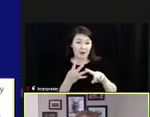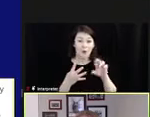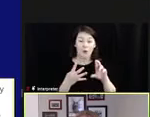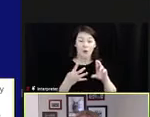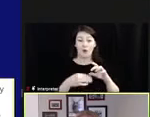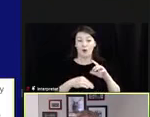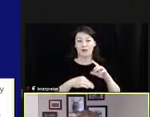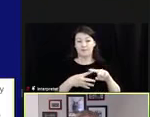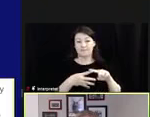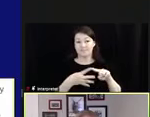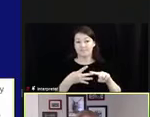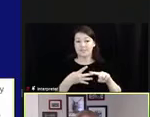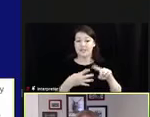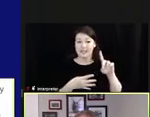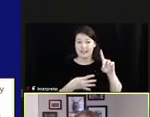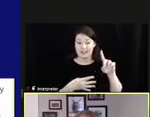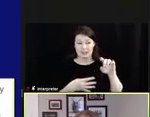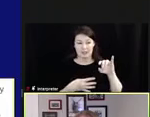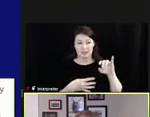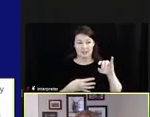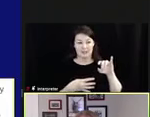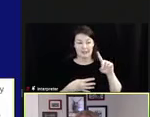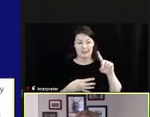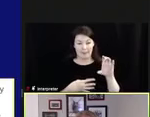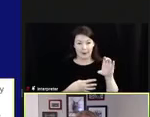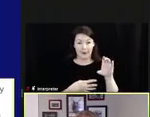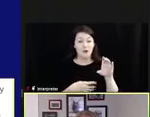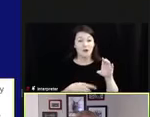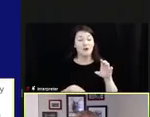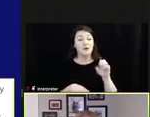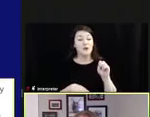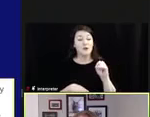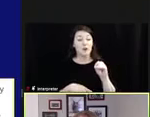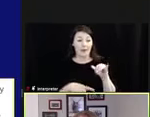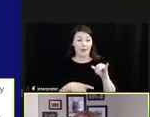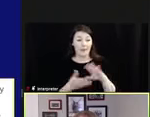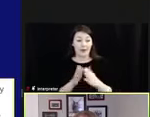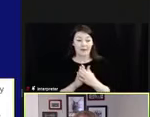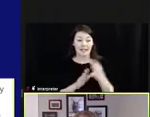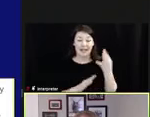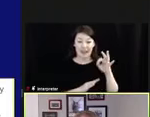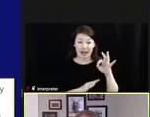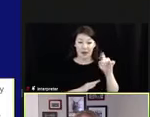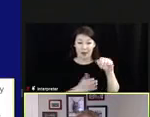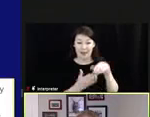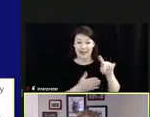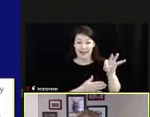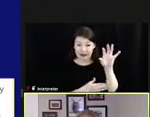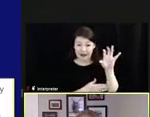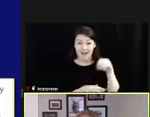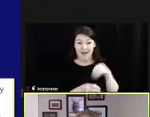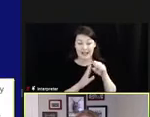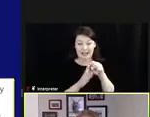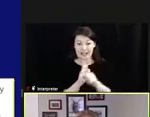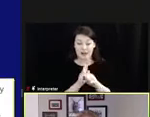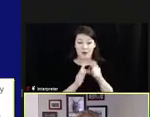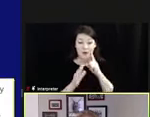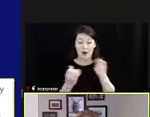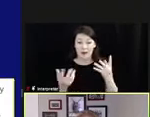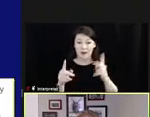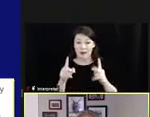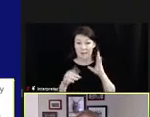worsening in transmission control, that number gets closer to 1,900 in the state. And to put this into perspective, based on the current number of beds we have available